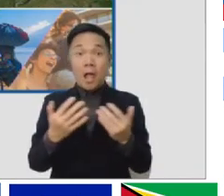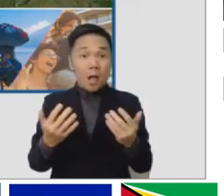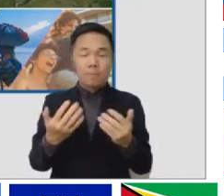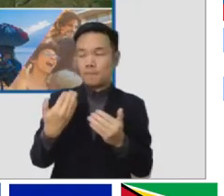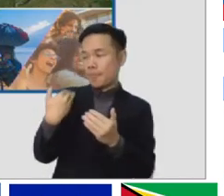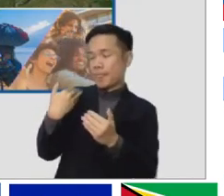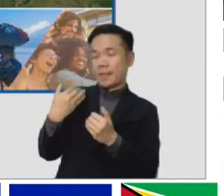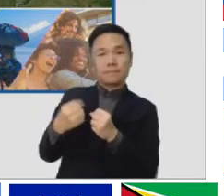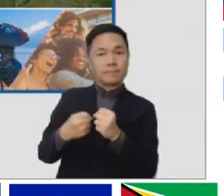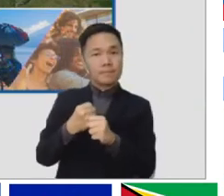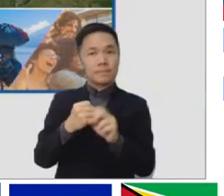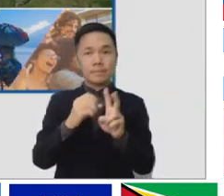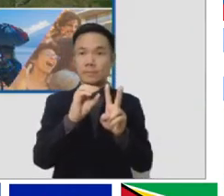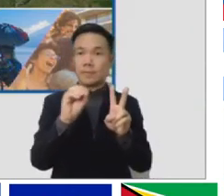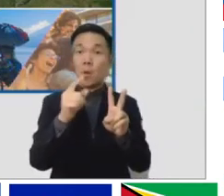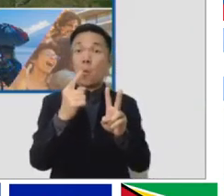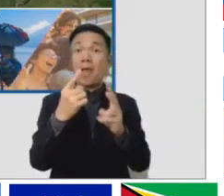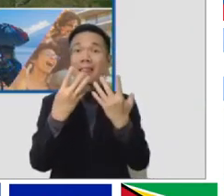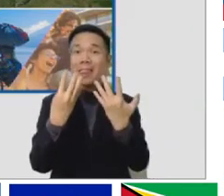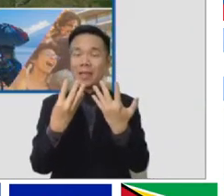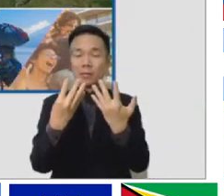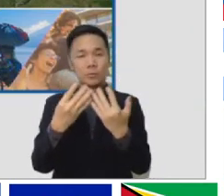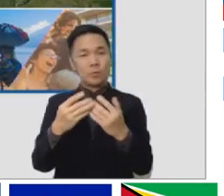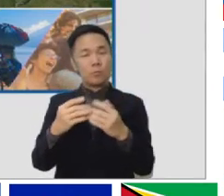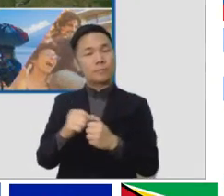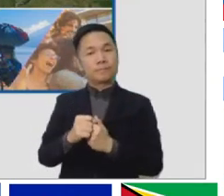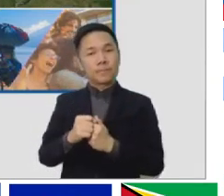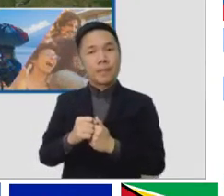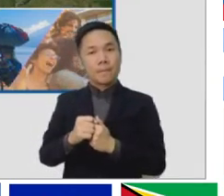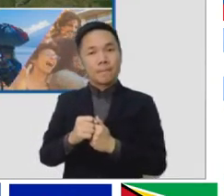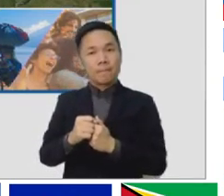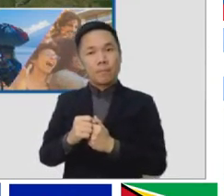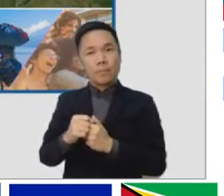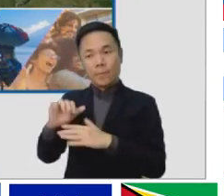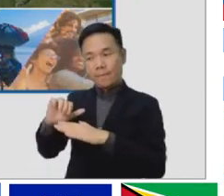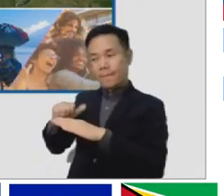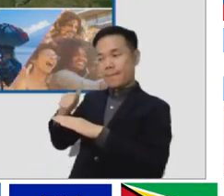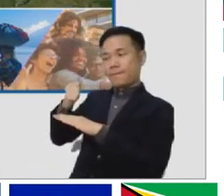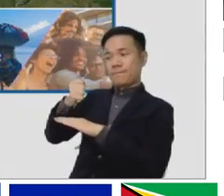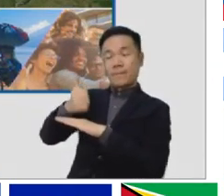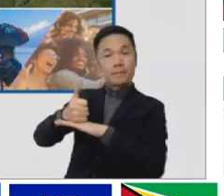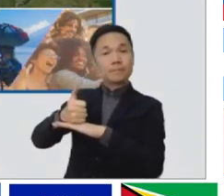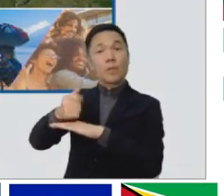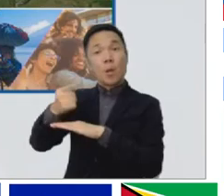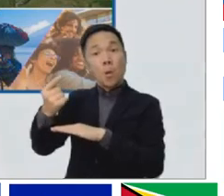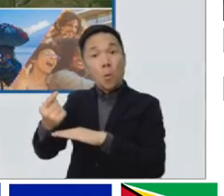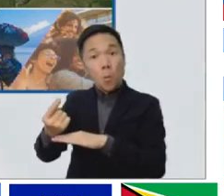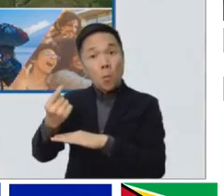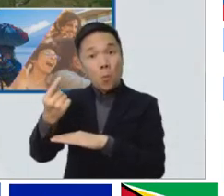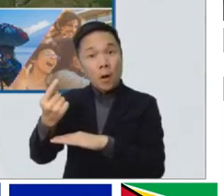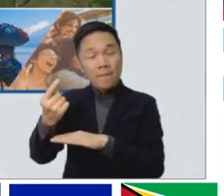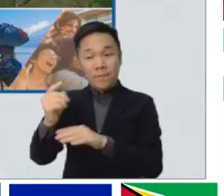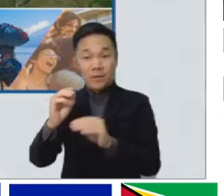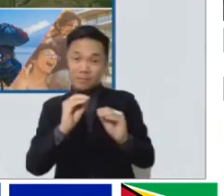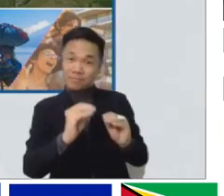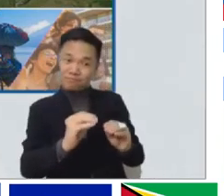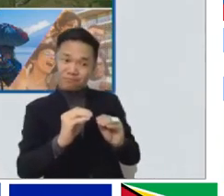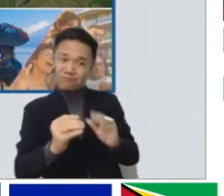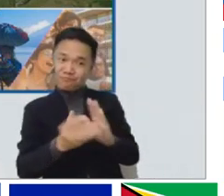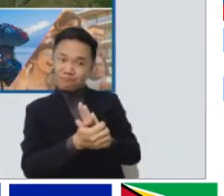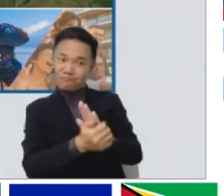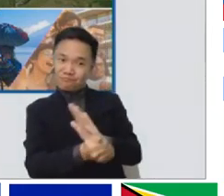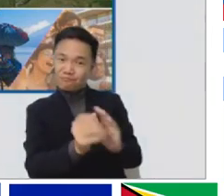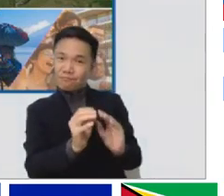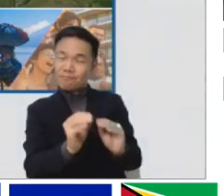regional humanitarian assistance drill for us to be able to build our skills, our capacities. And